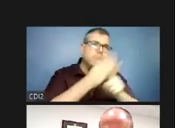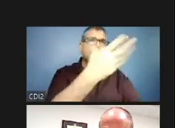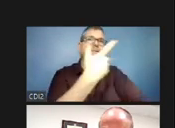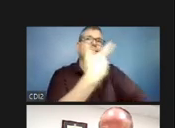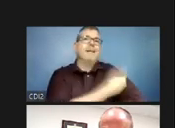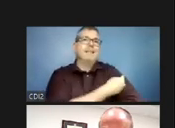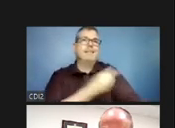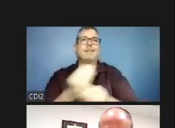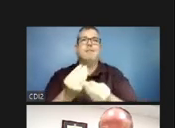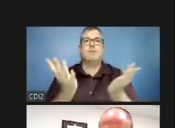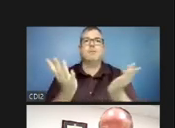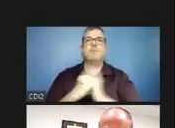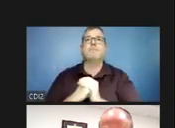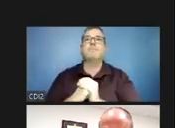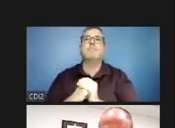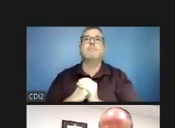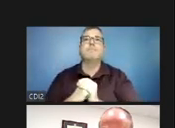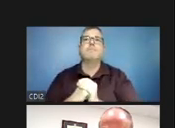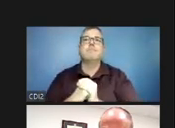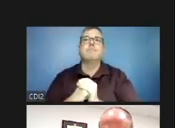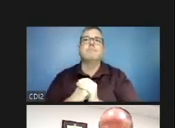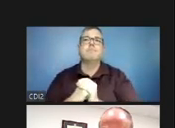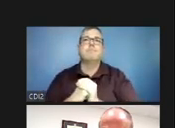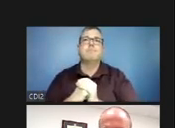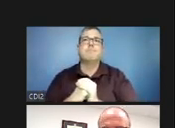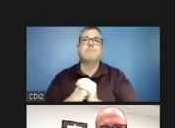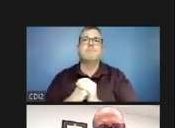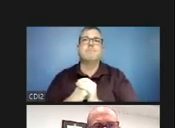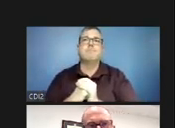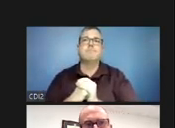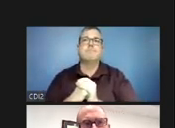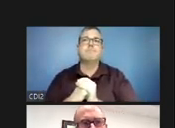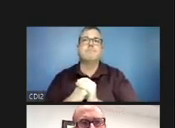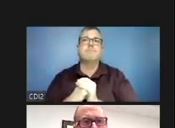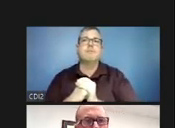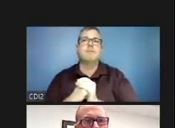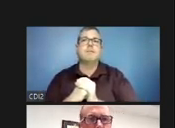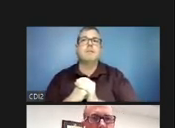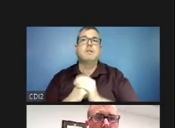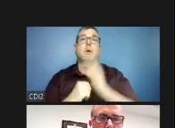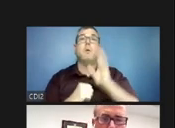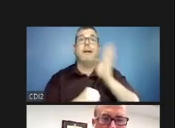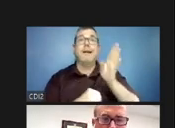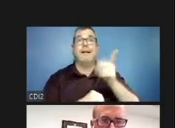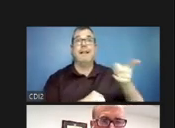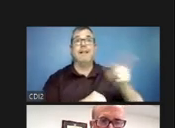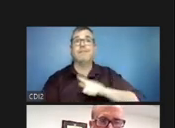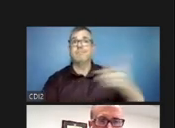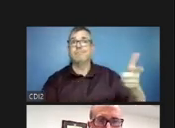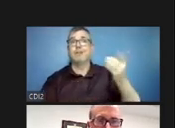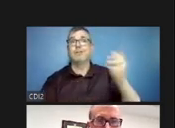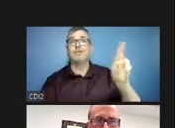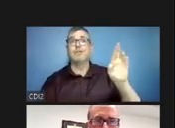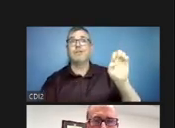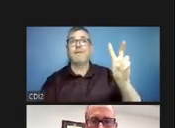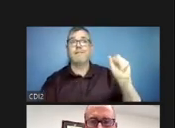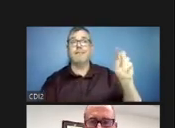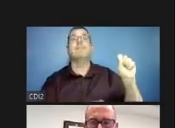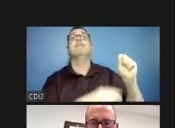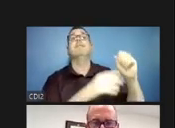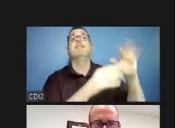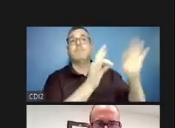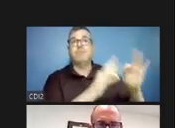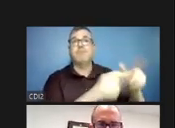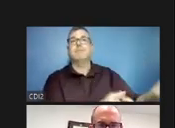slides, and then I'll jump in at the end just to provide some framing of our work around, again, rapid improvements. We're